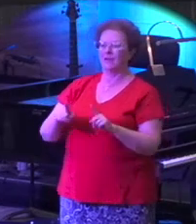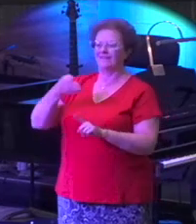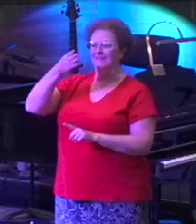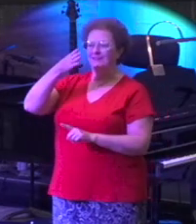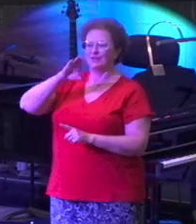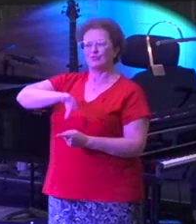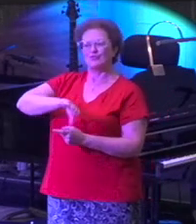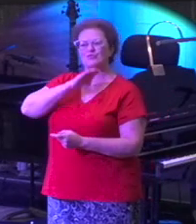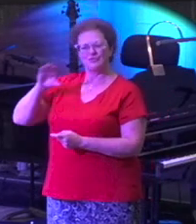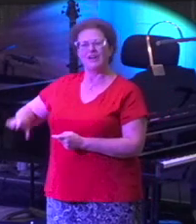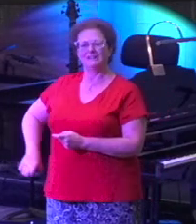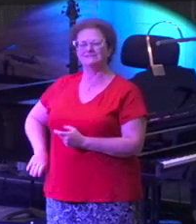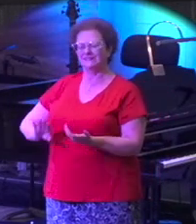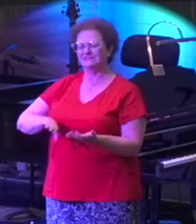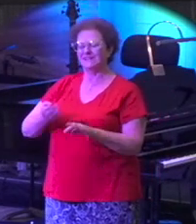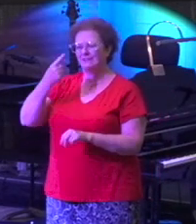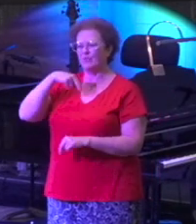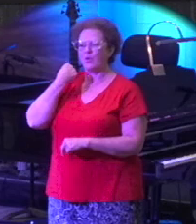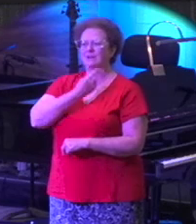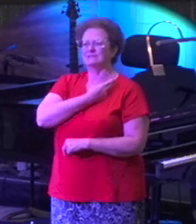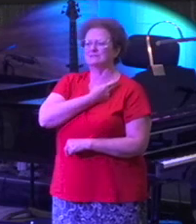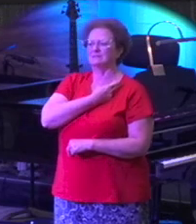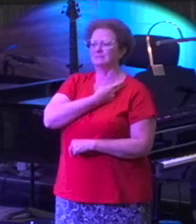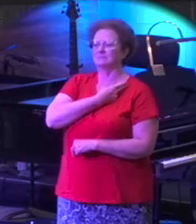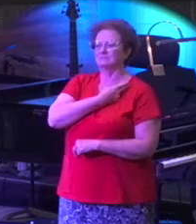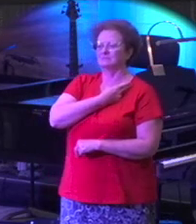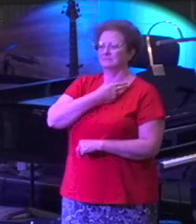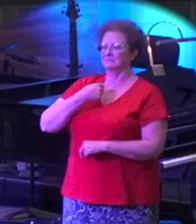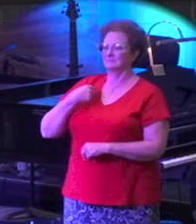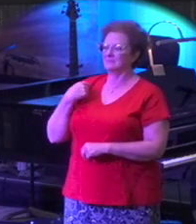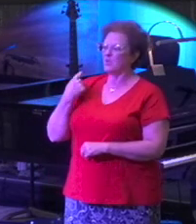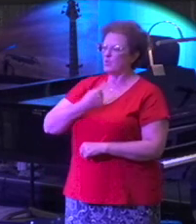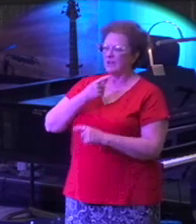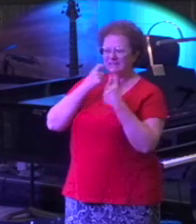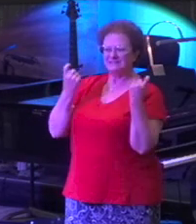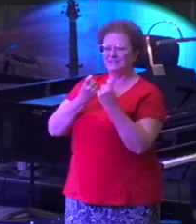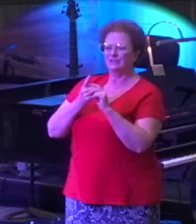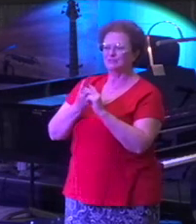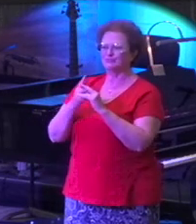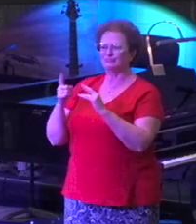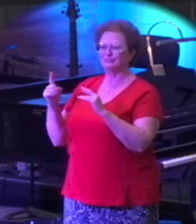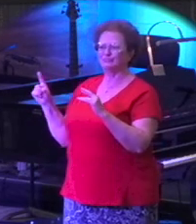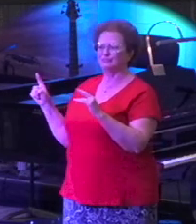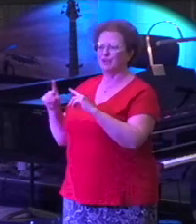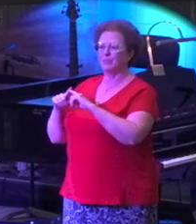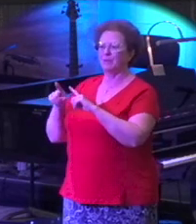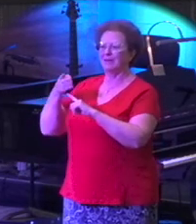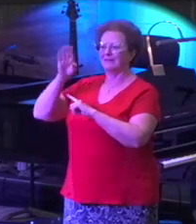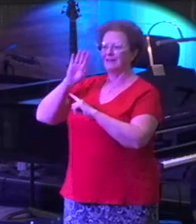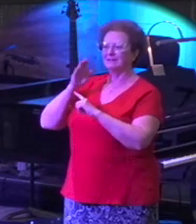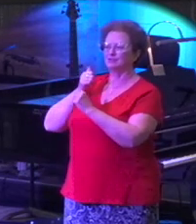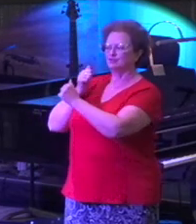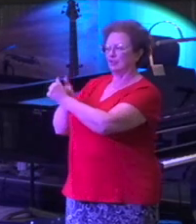us. You see, our sinful nature, it flees from God, but God in his mercy, he chases after us and he turns us back to